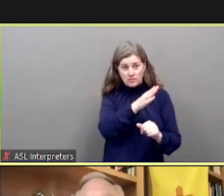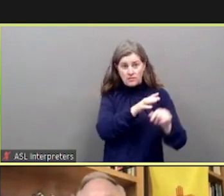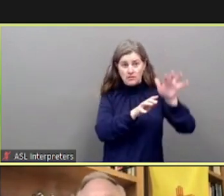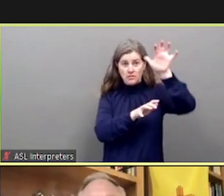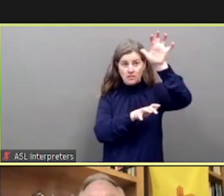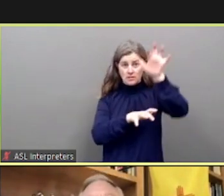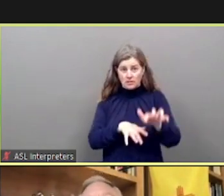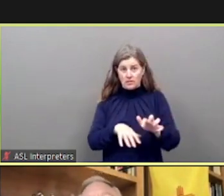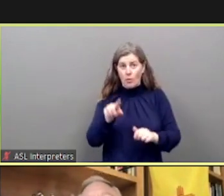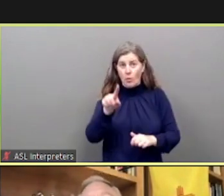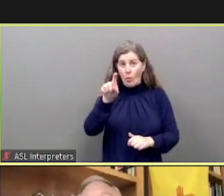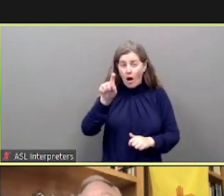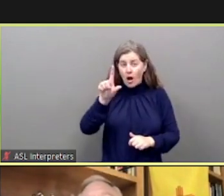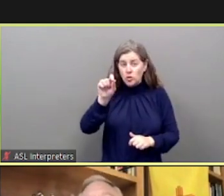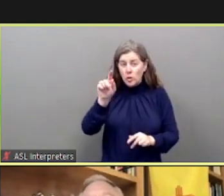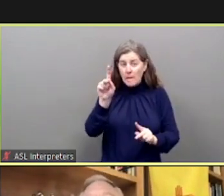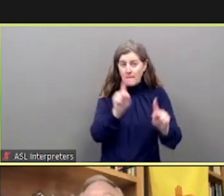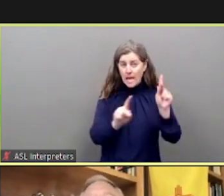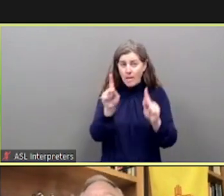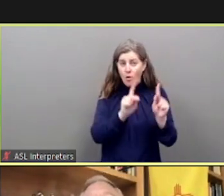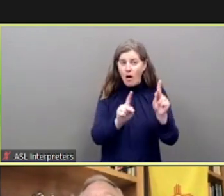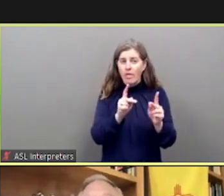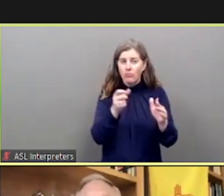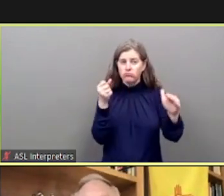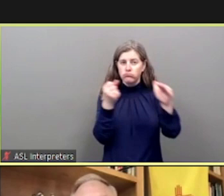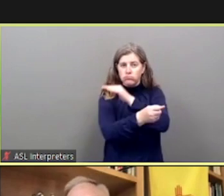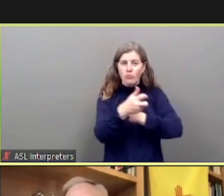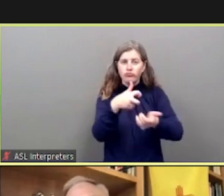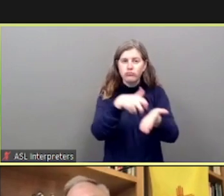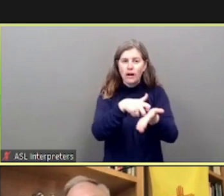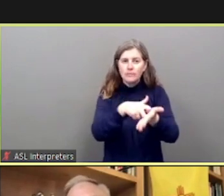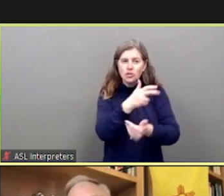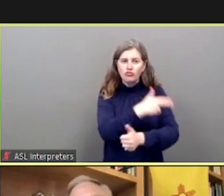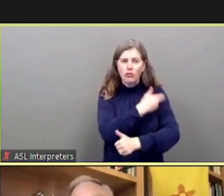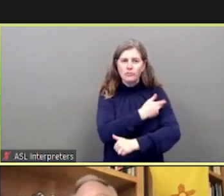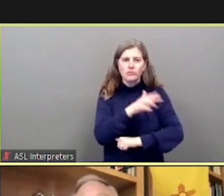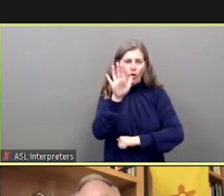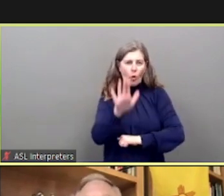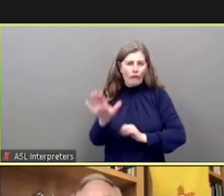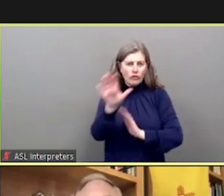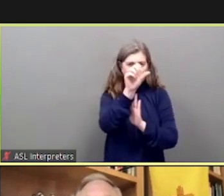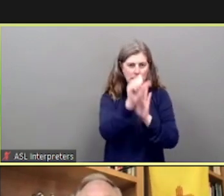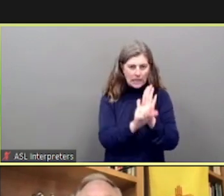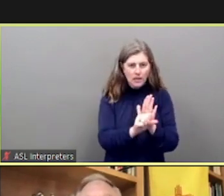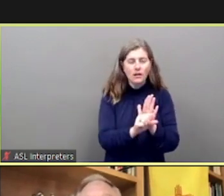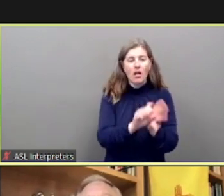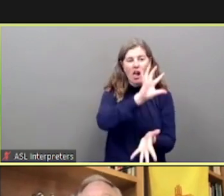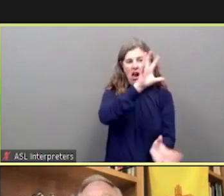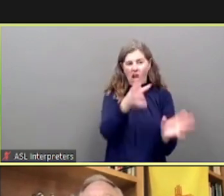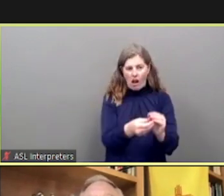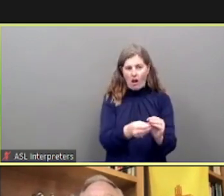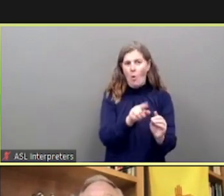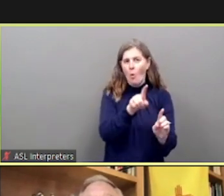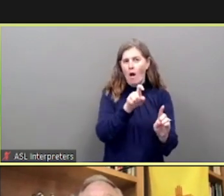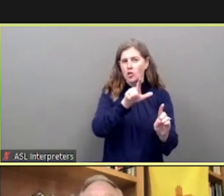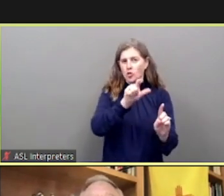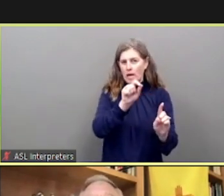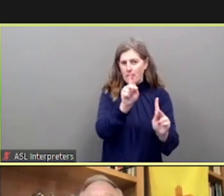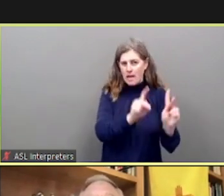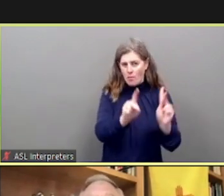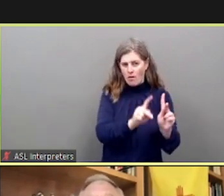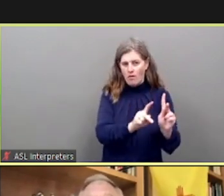120 people that were in Presbyterian hospitals throughout the state, all added up together. There